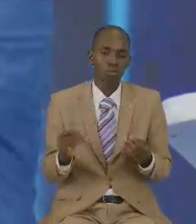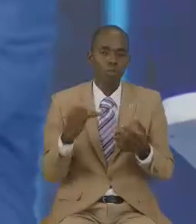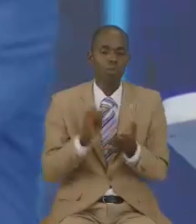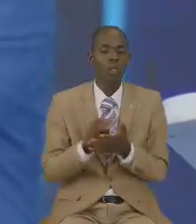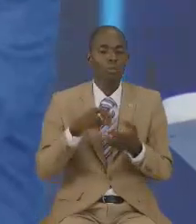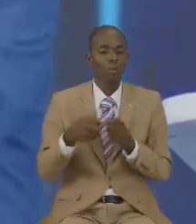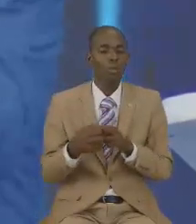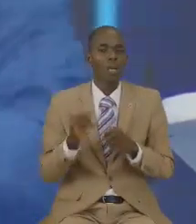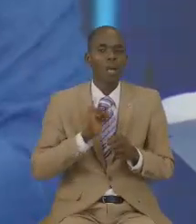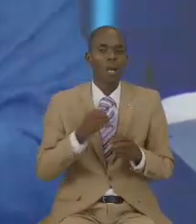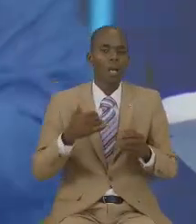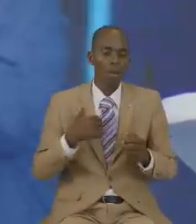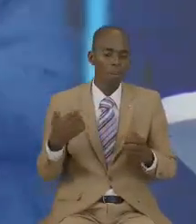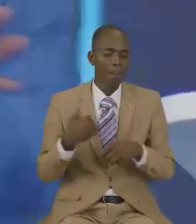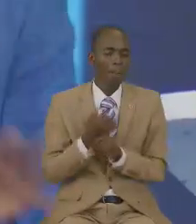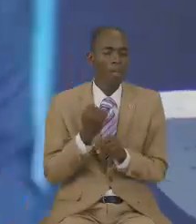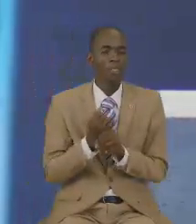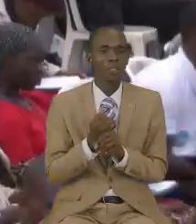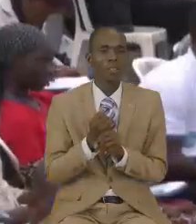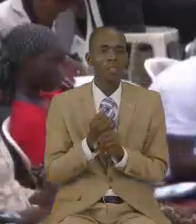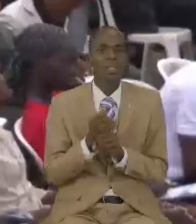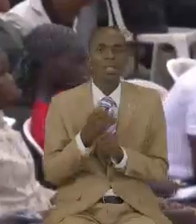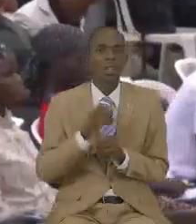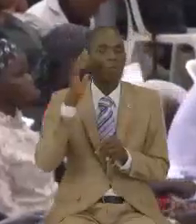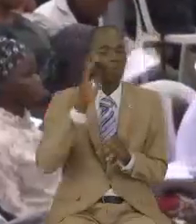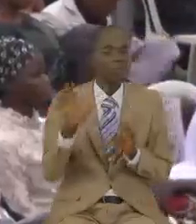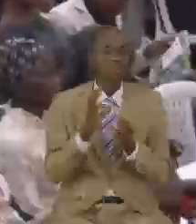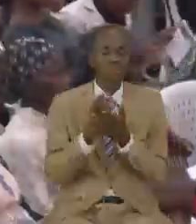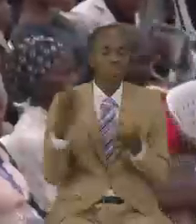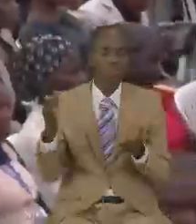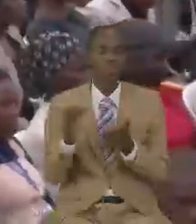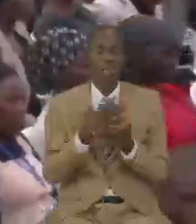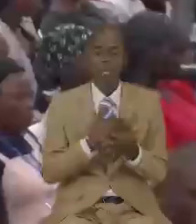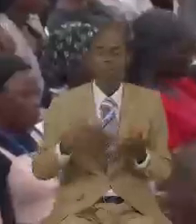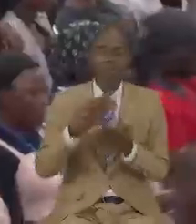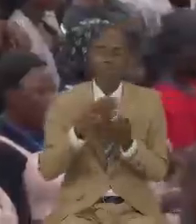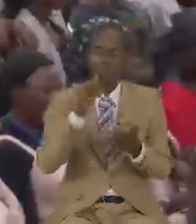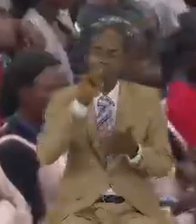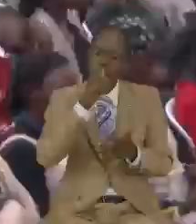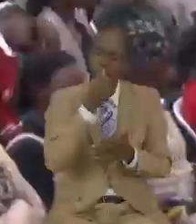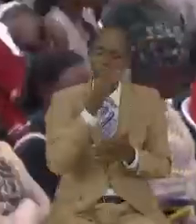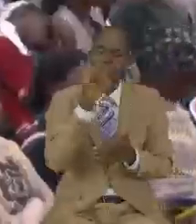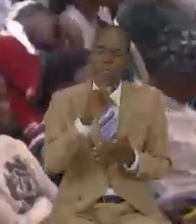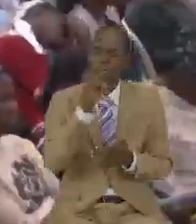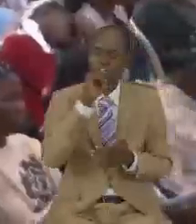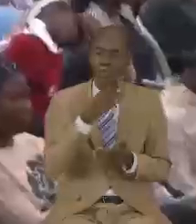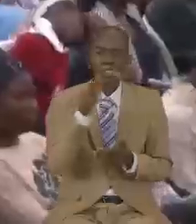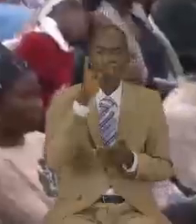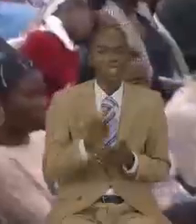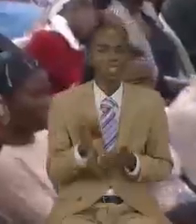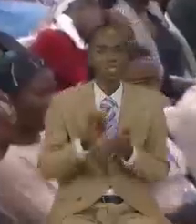you know, mend that net. I will do nothing. And patiently, patiently, patiently, you are going on. You